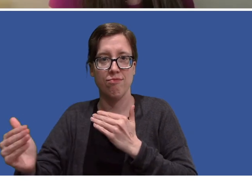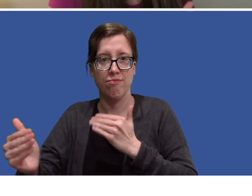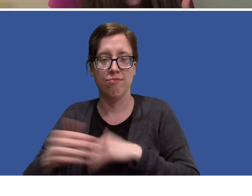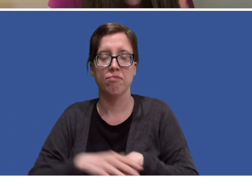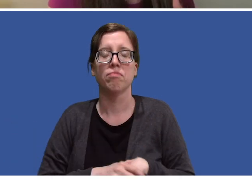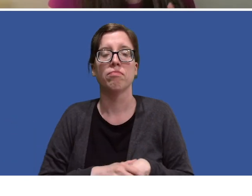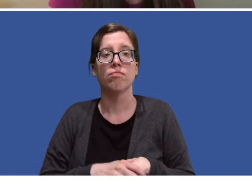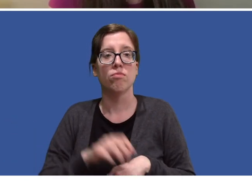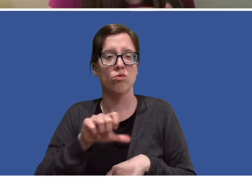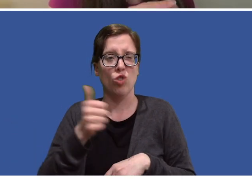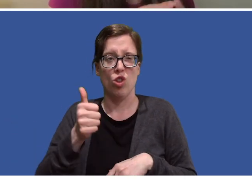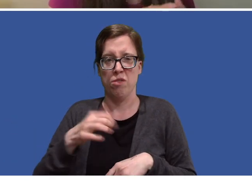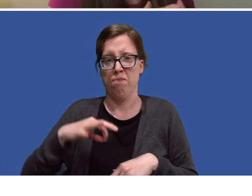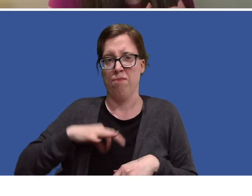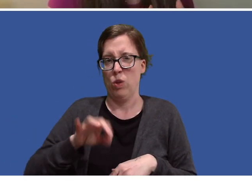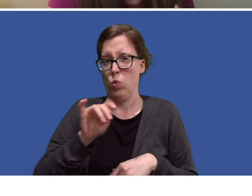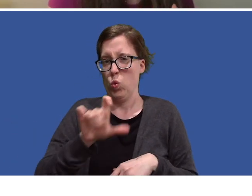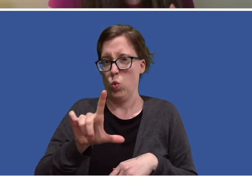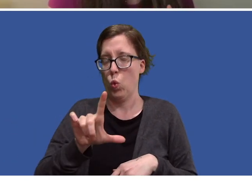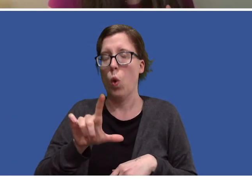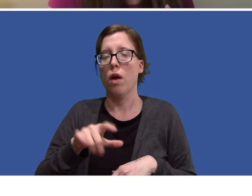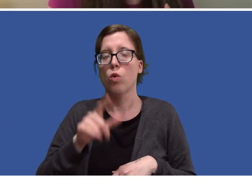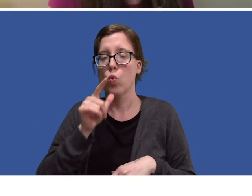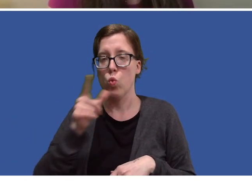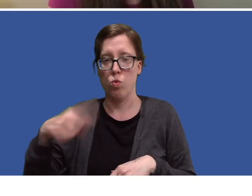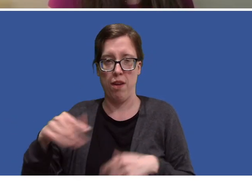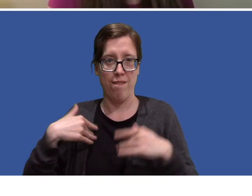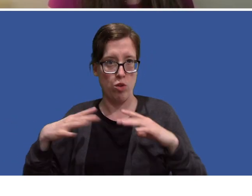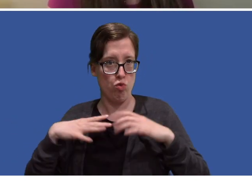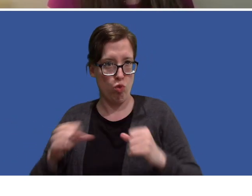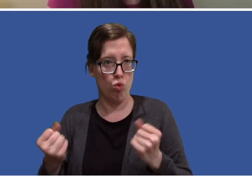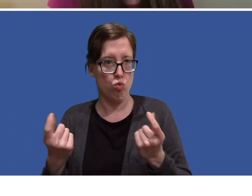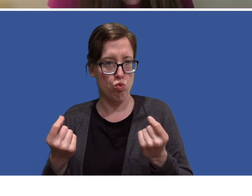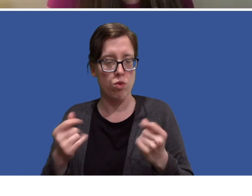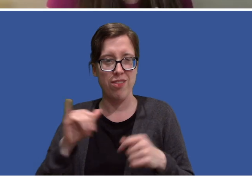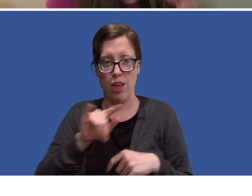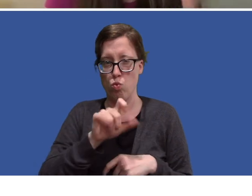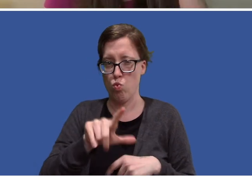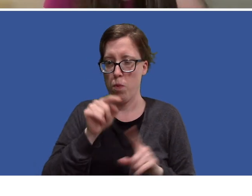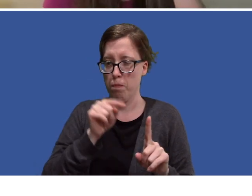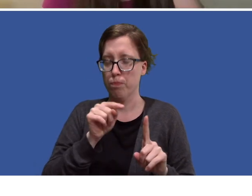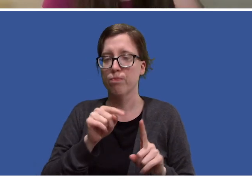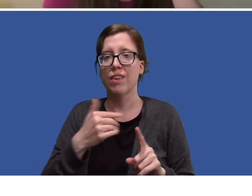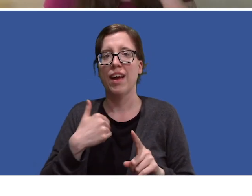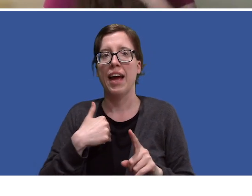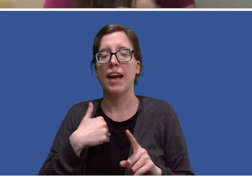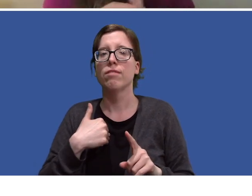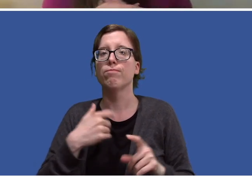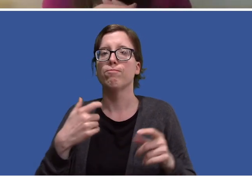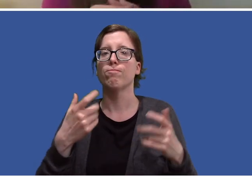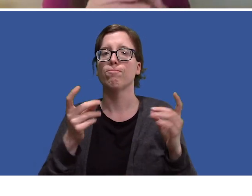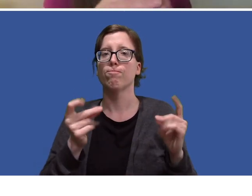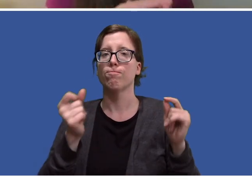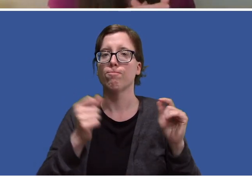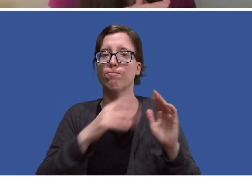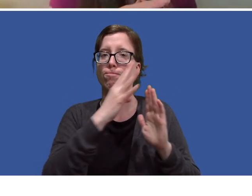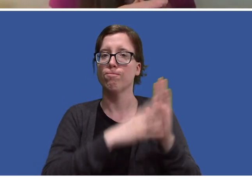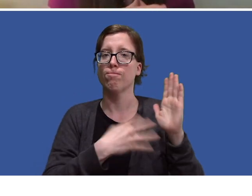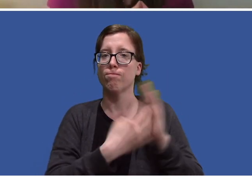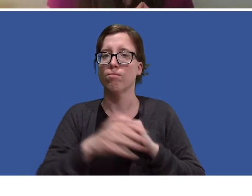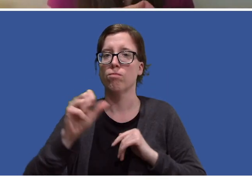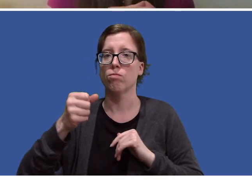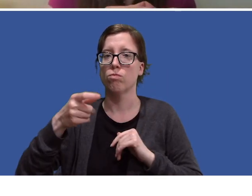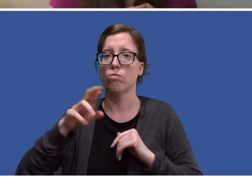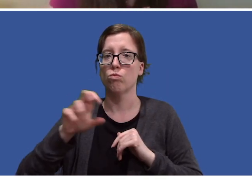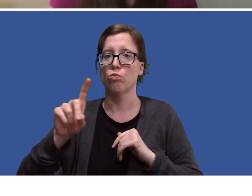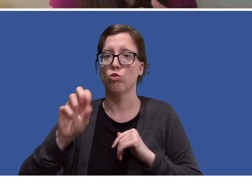to have kind of a go-to spreadsheet or list of websites. This could be in a Google Doc or some other